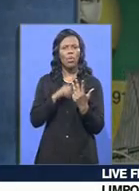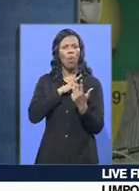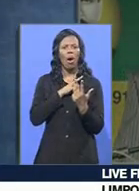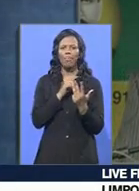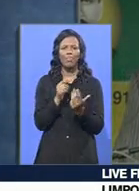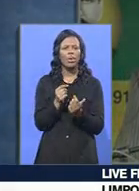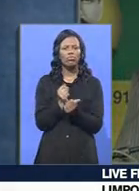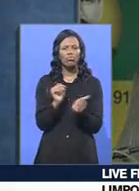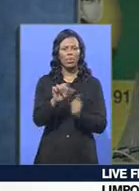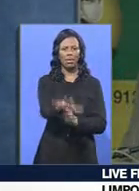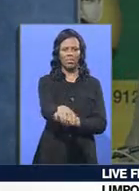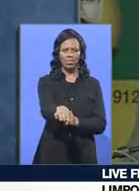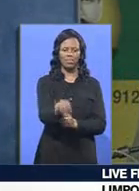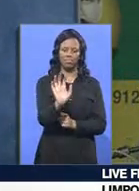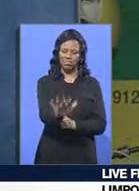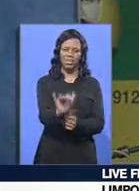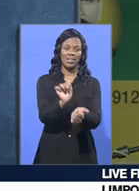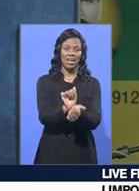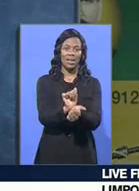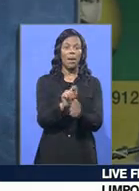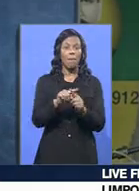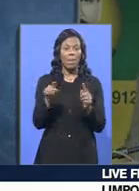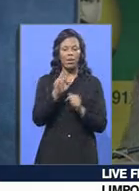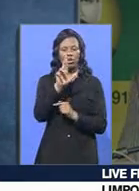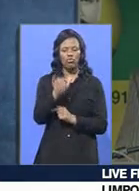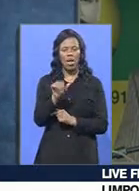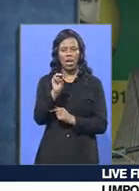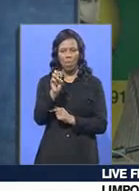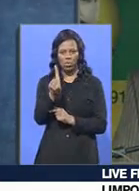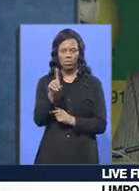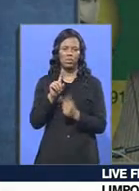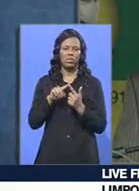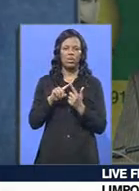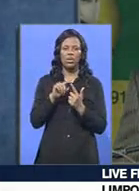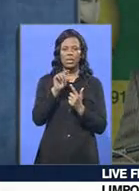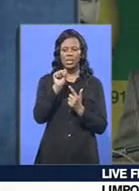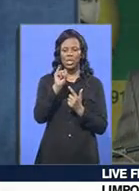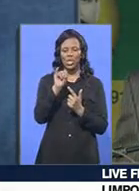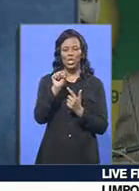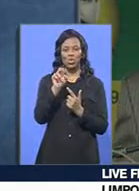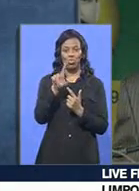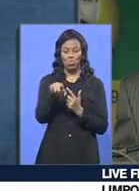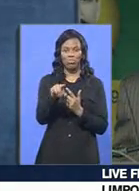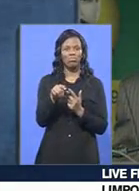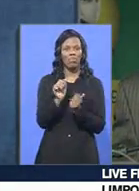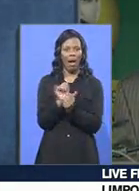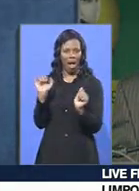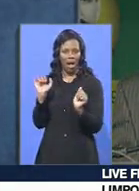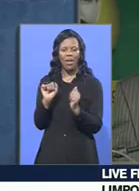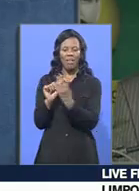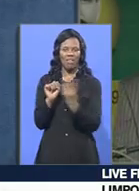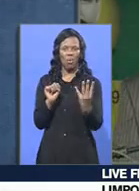behind when comrades Walter Sisulu, Raymond Mhlaba, and others were released.